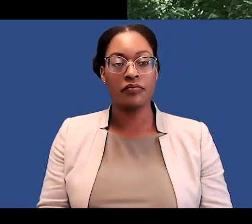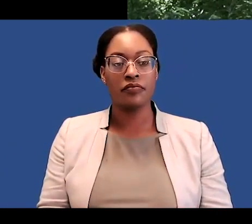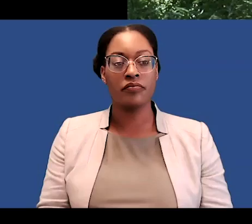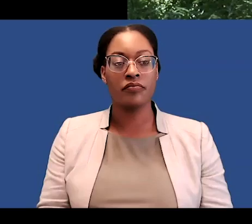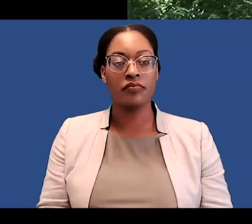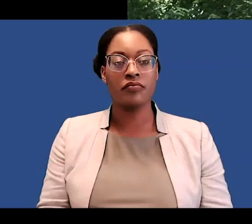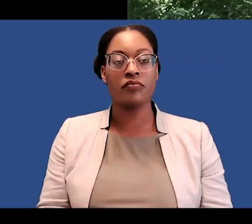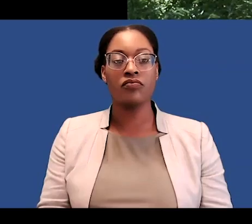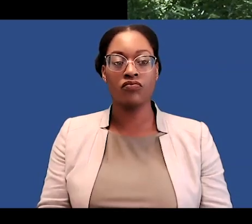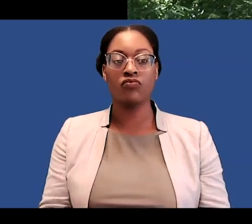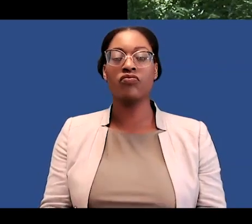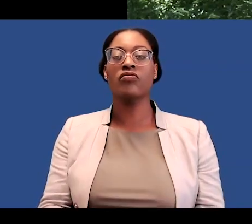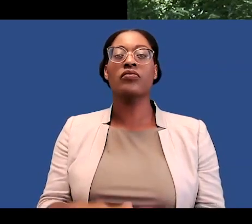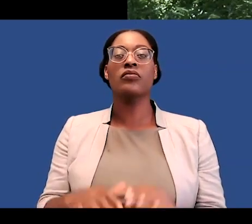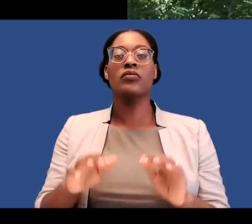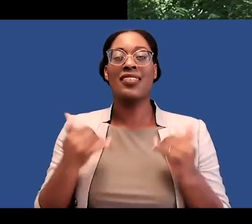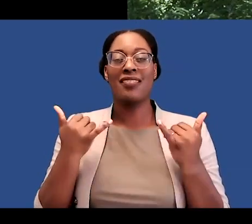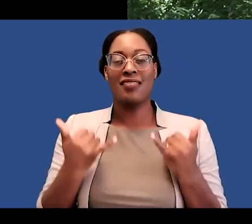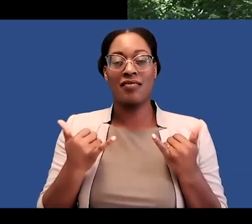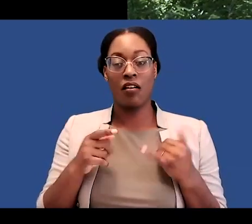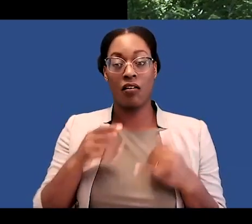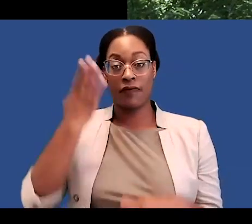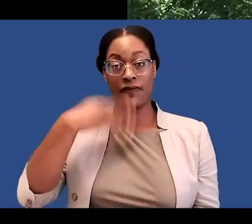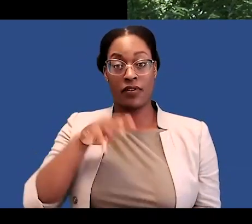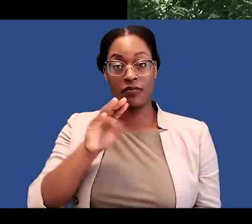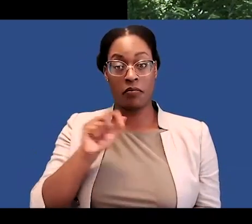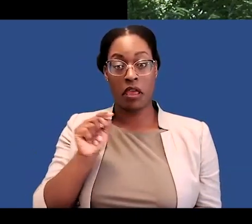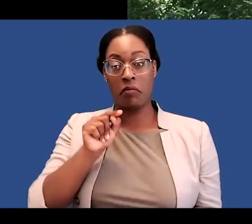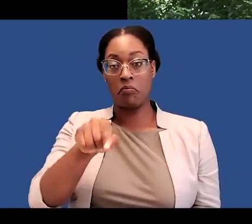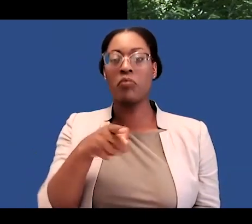Go ahead and push up towards the front of your mat.